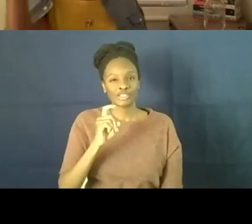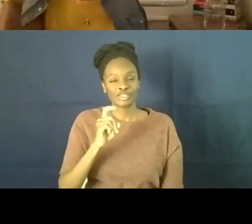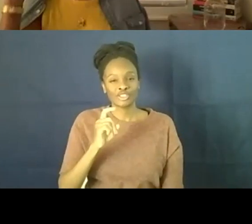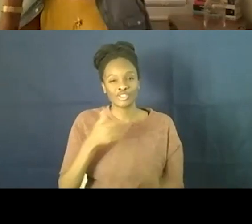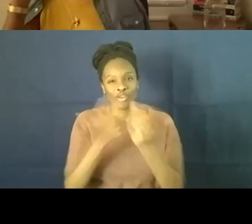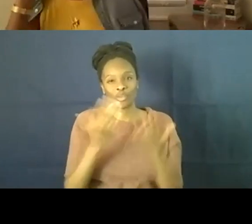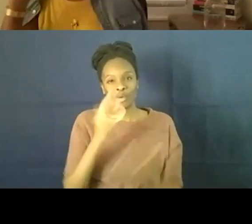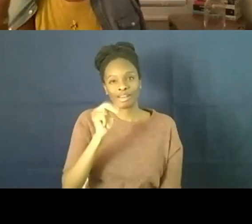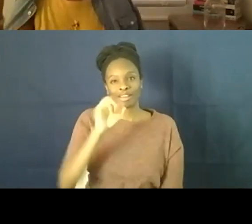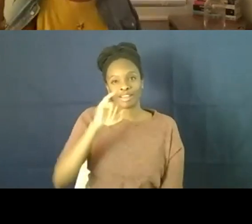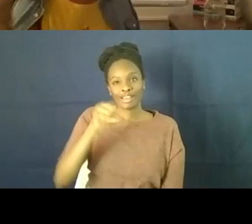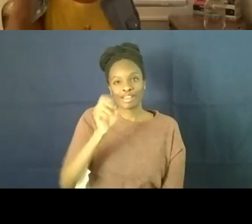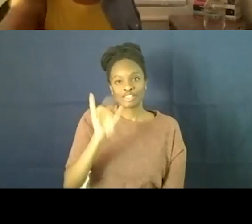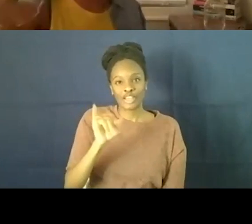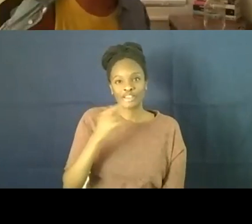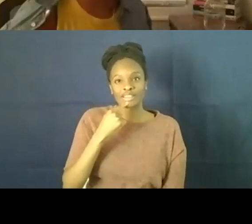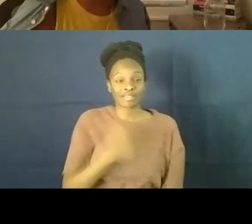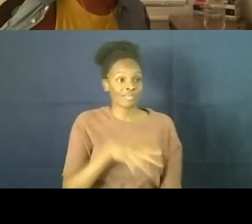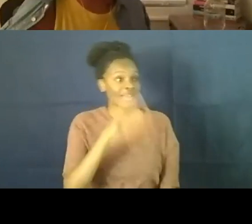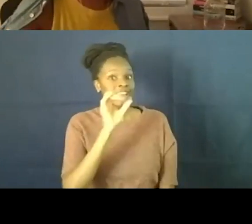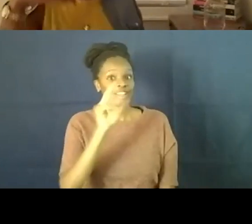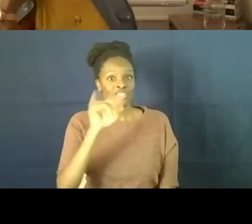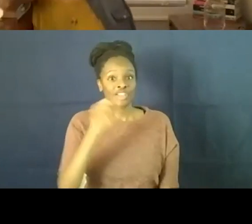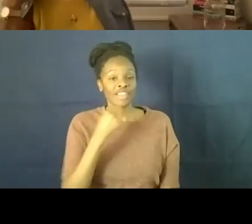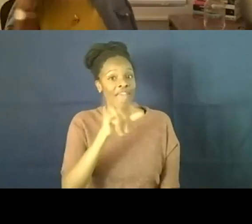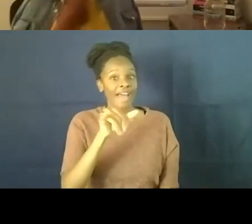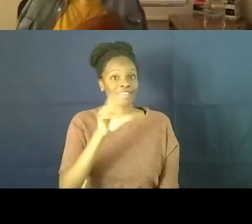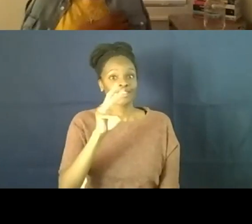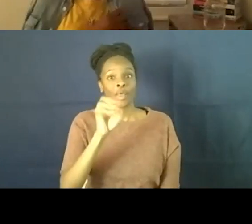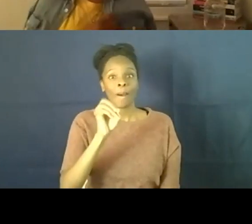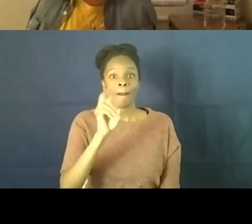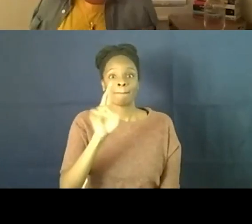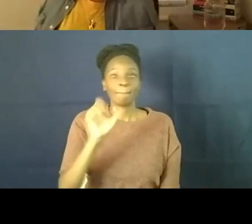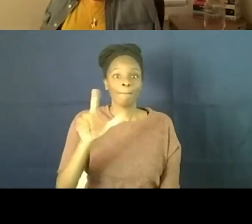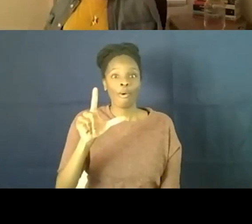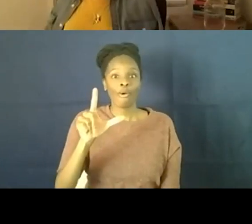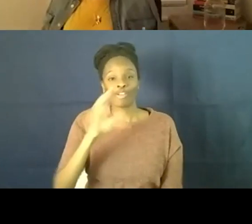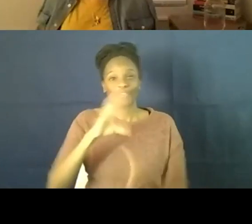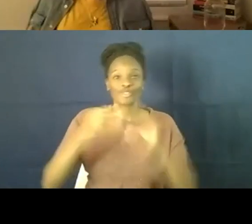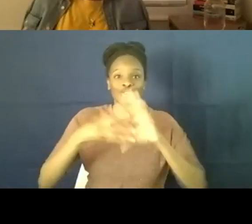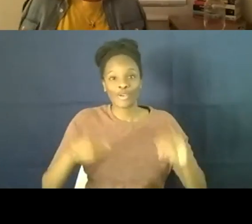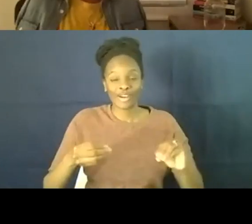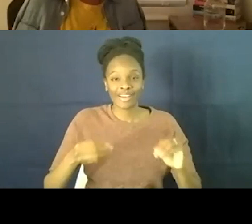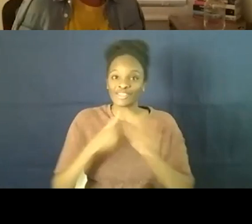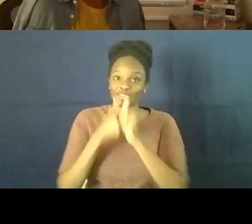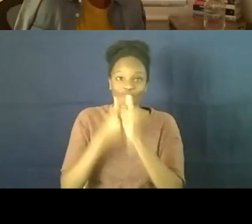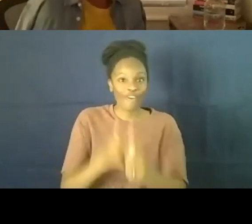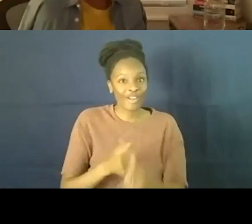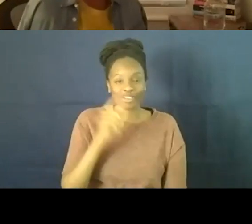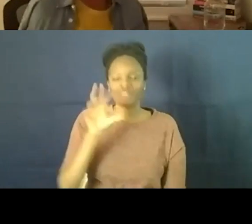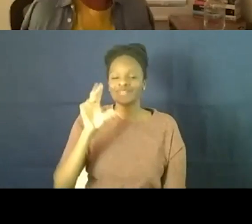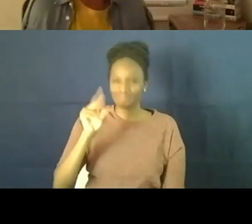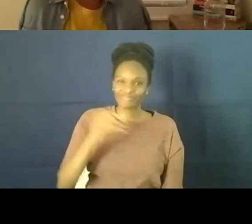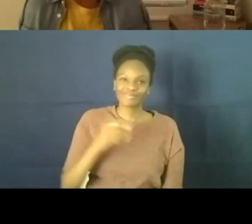Definitely, like, and that's the moral of the story for everyone on this. It's not a bad moral, I have to say, to follow. Nope. Just in general. It works for